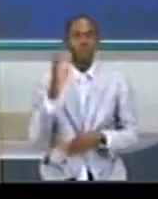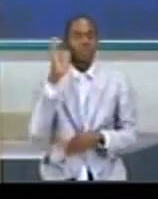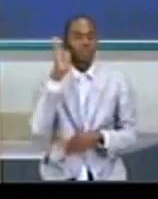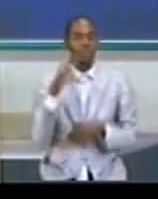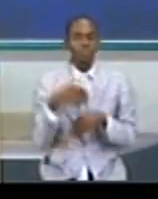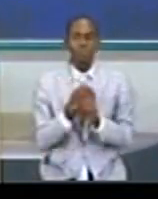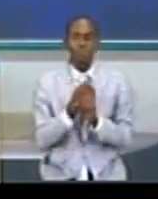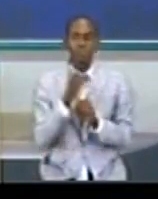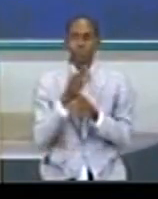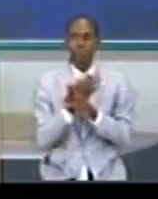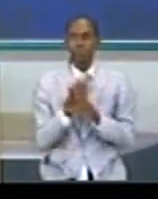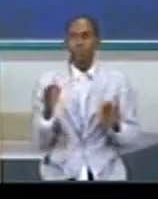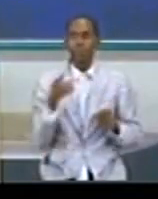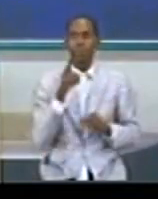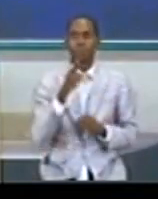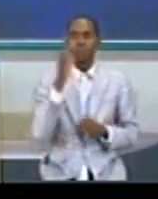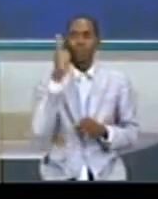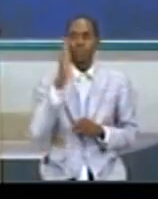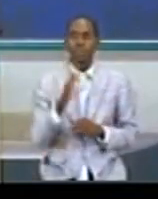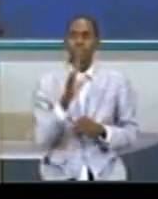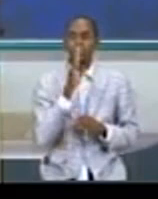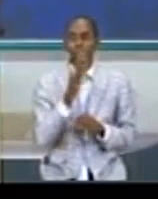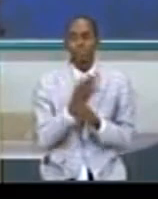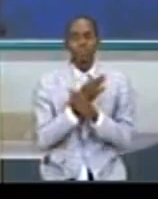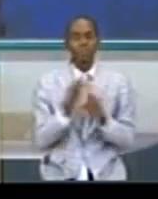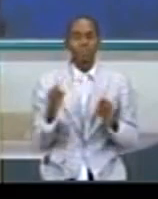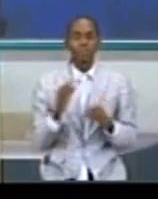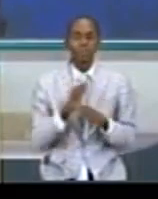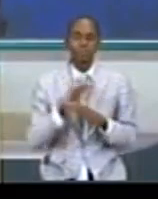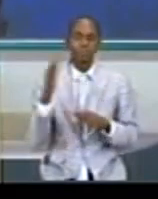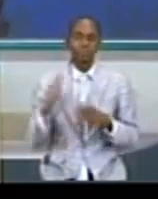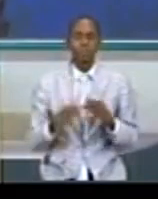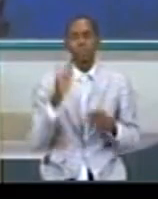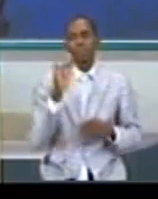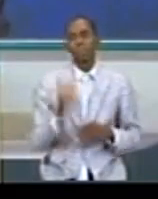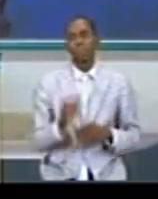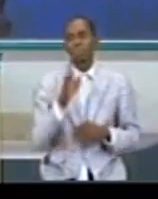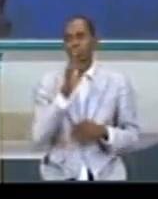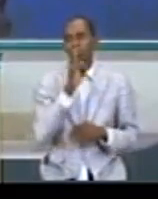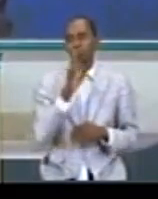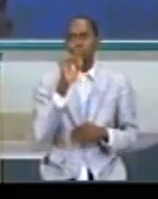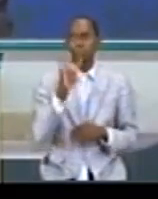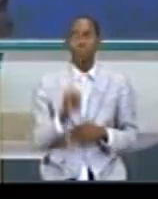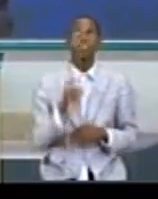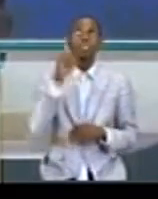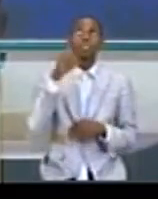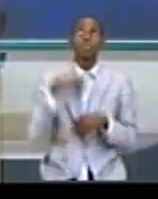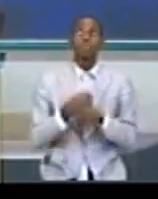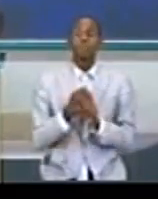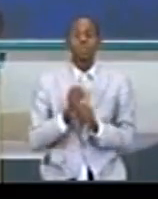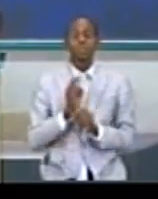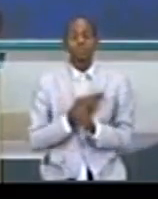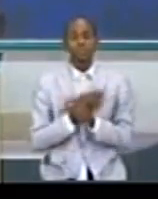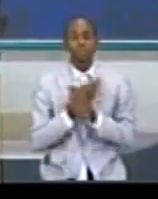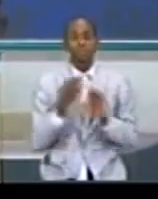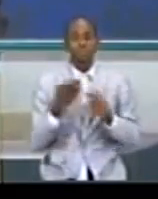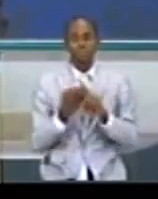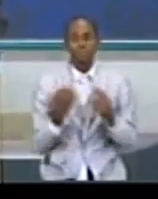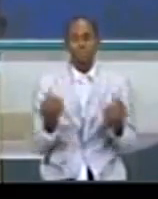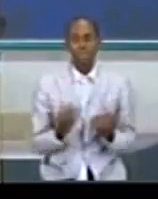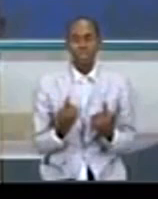free, ye shall be free indeed. It makes us free from sin, makes us free from